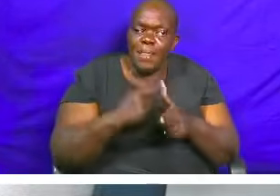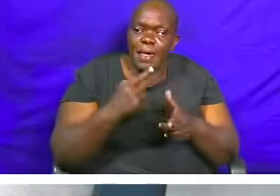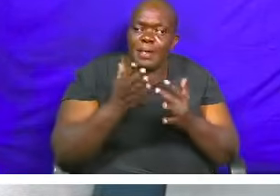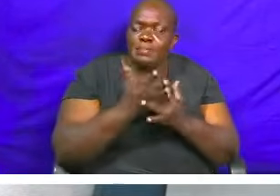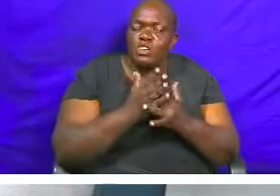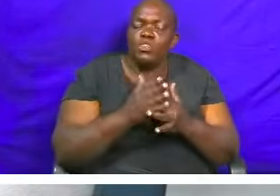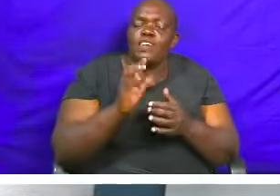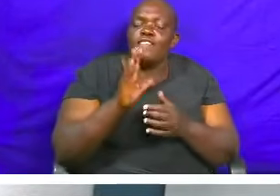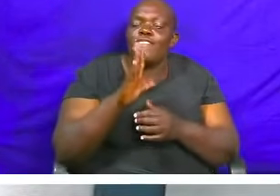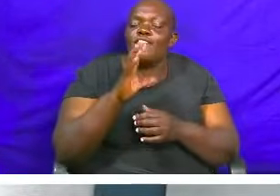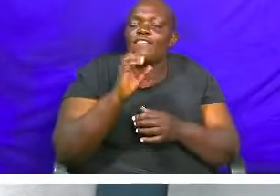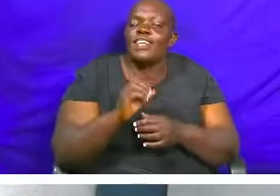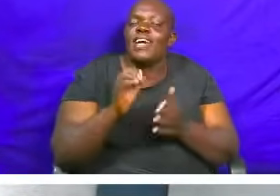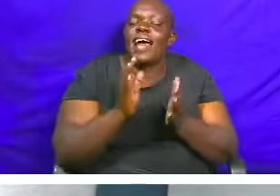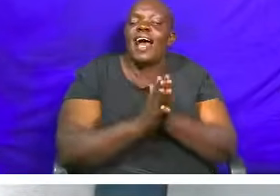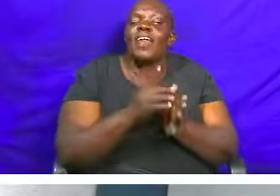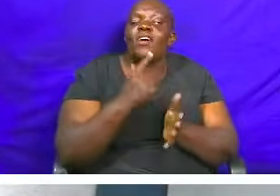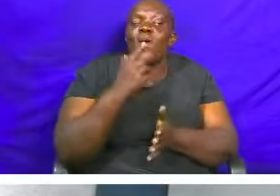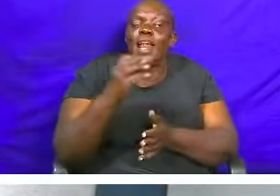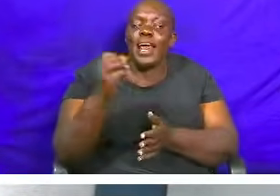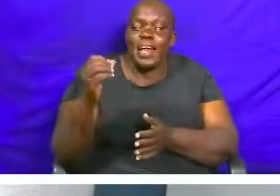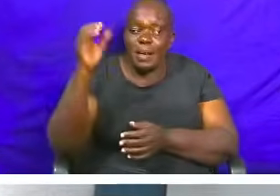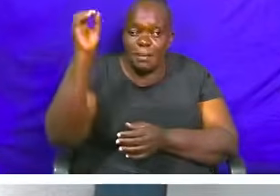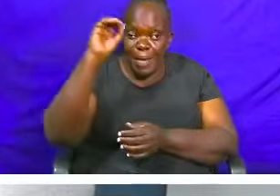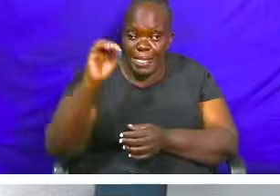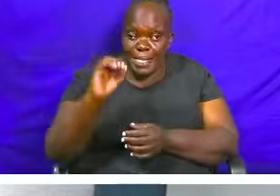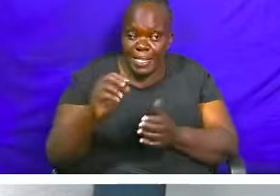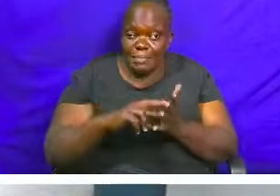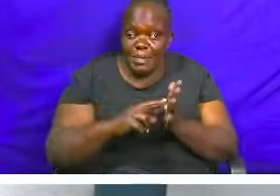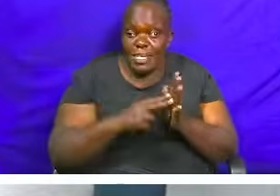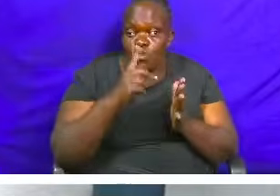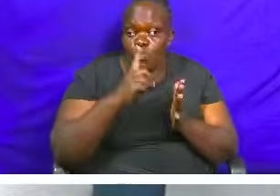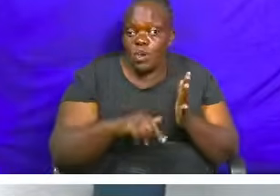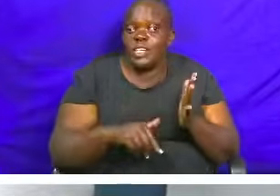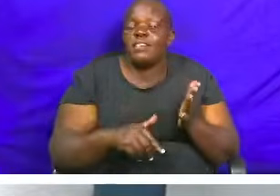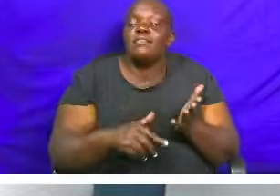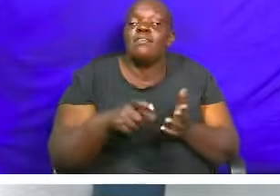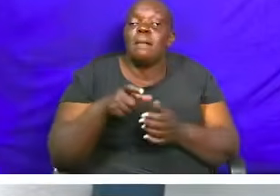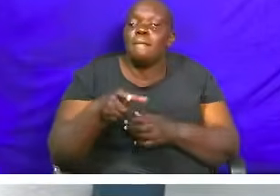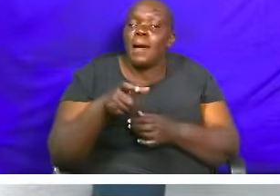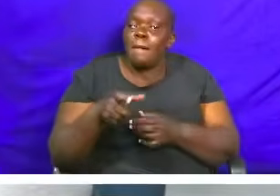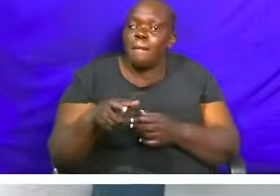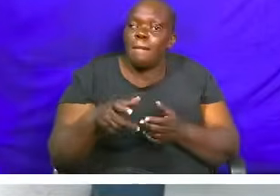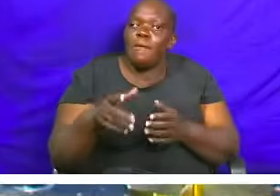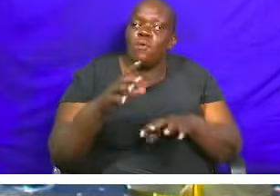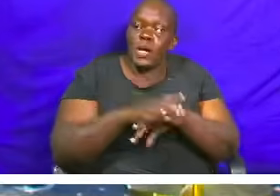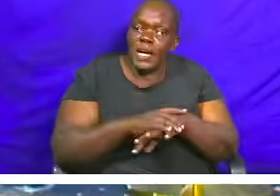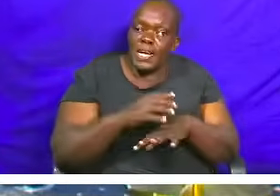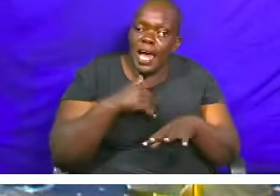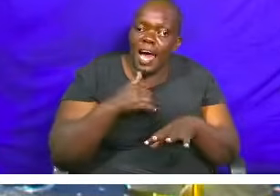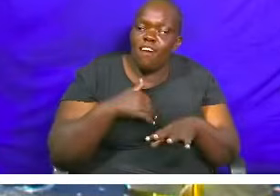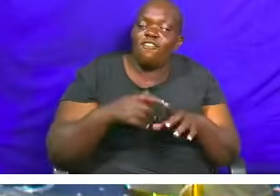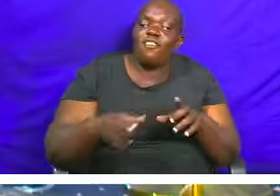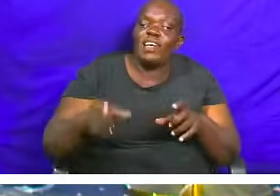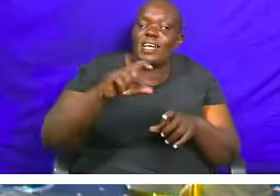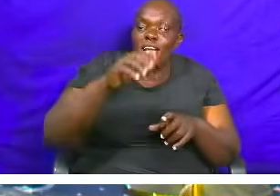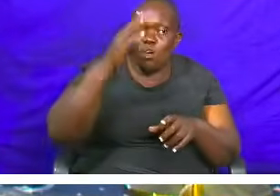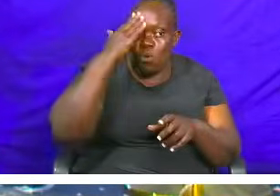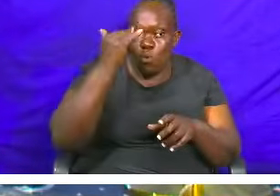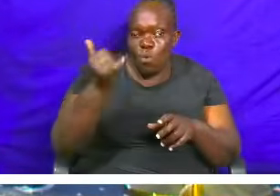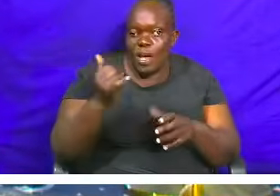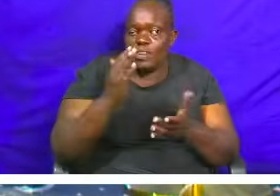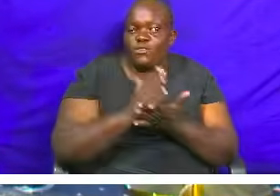50 and 100%, it means that the resultant pump price we get will have increased. And that is why